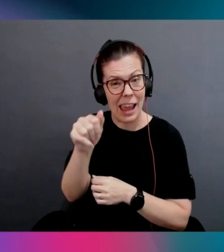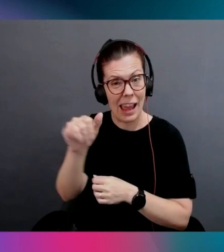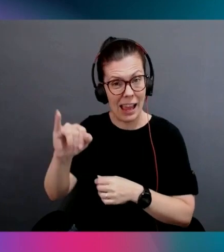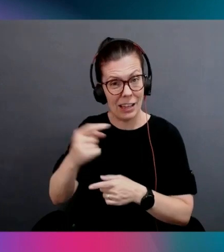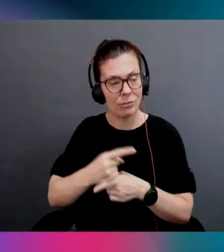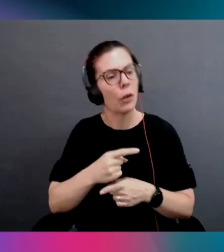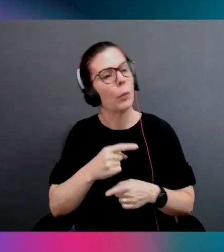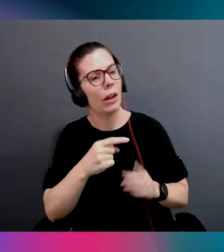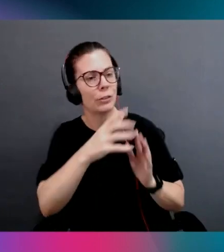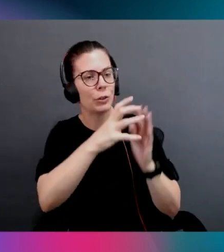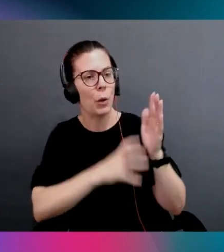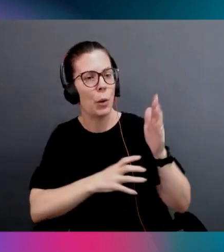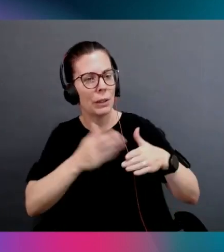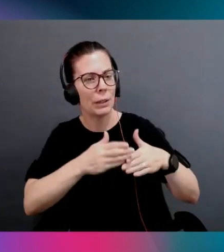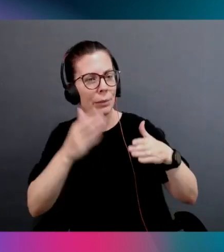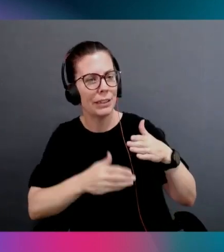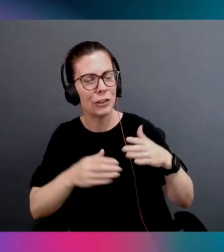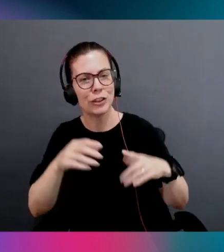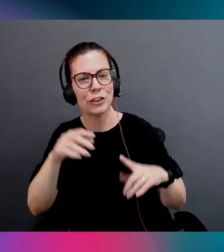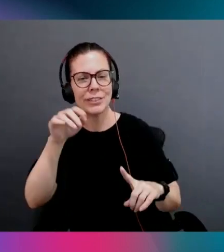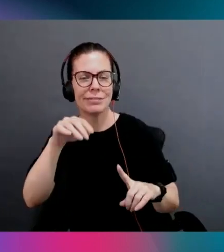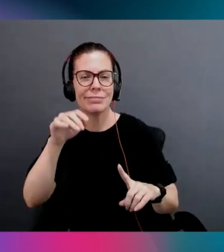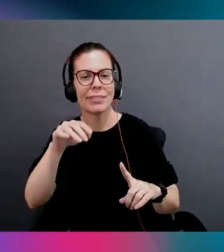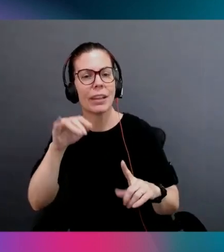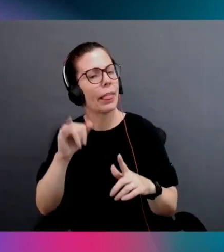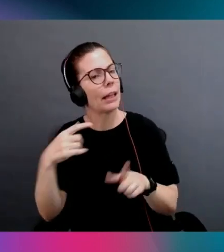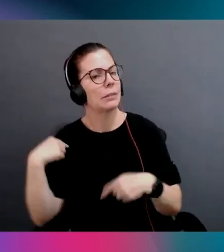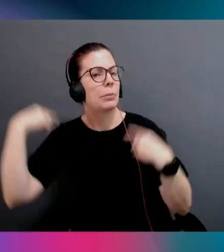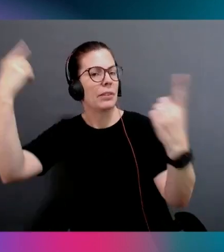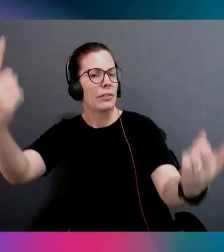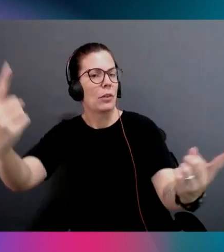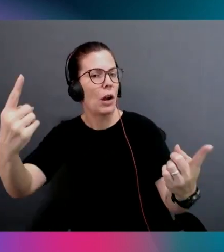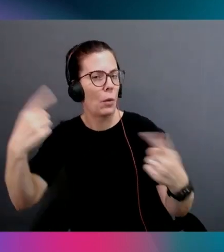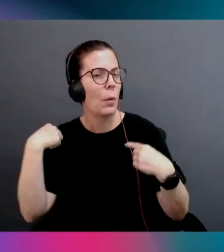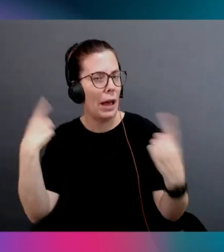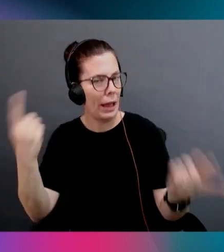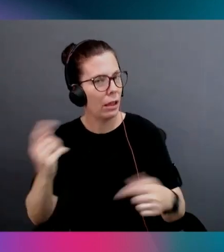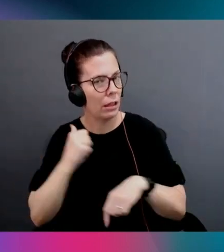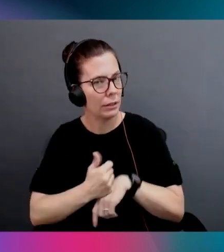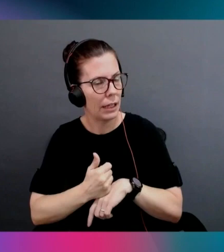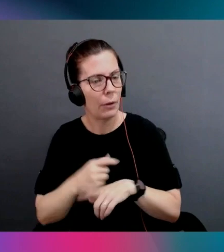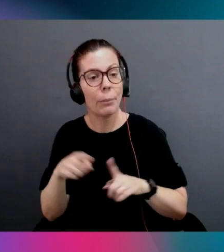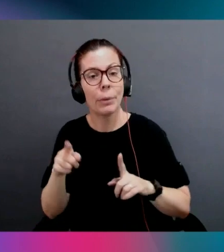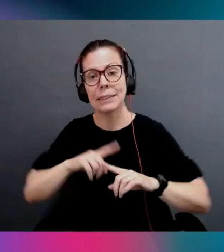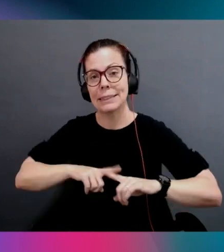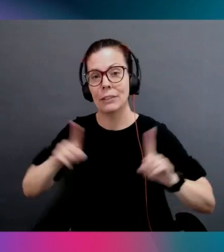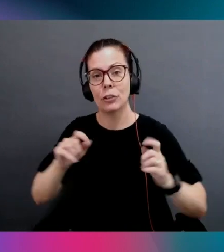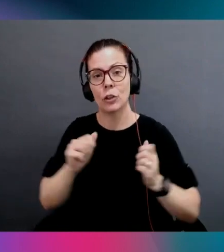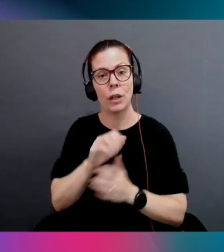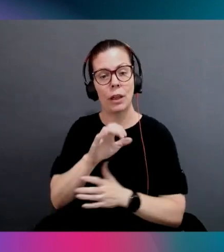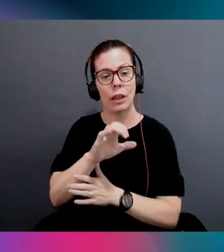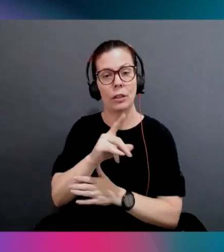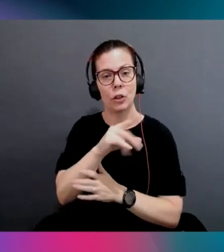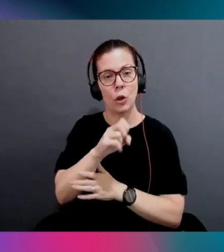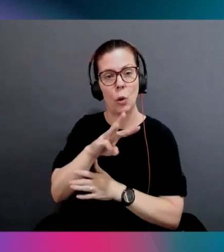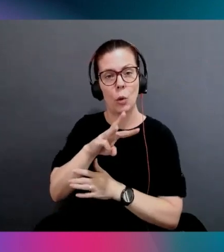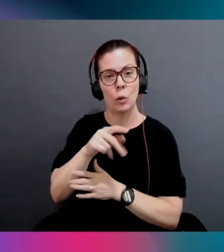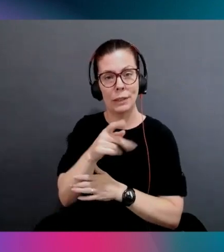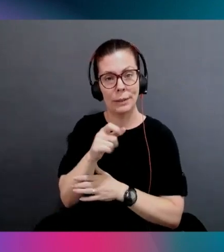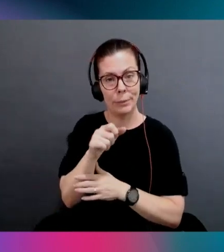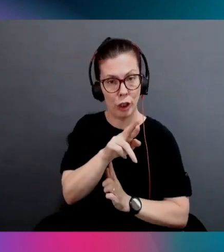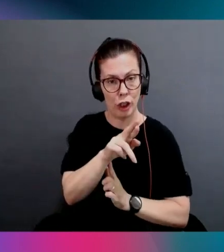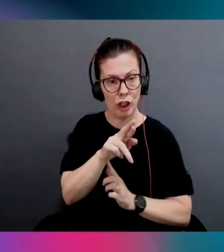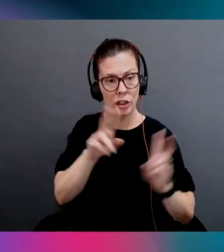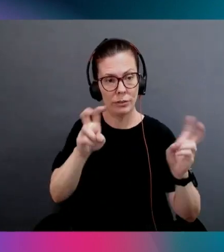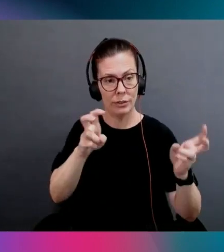completion as such has existed historically for a while now, right? I mean, but the big difference between CodeWhisperer and some of those tools is that in the